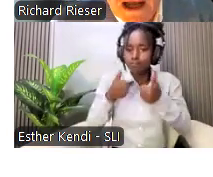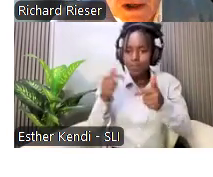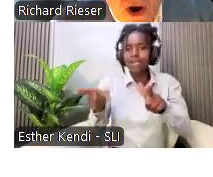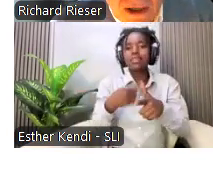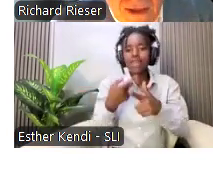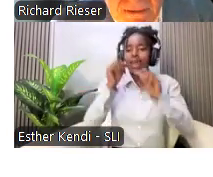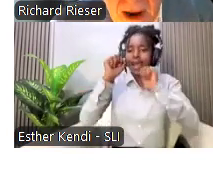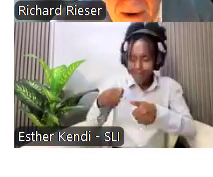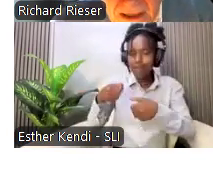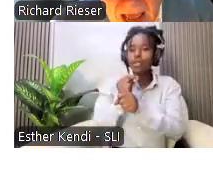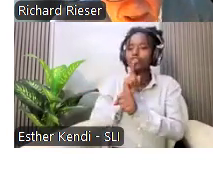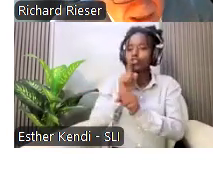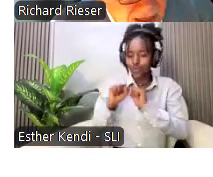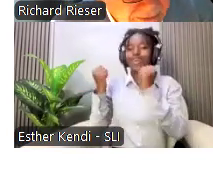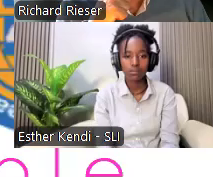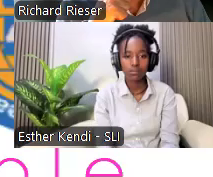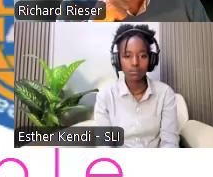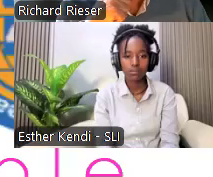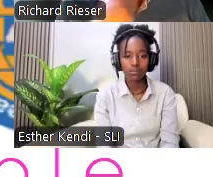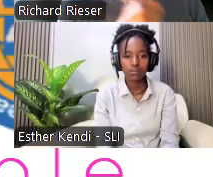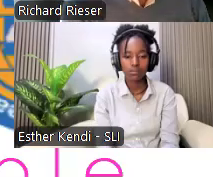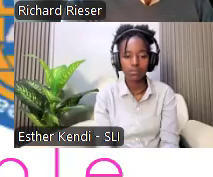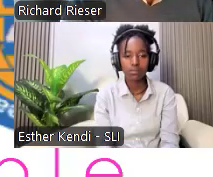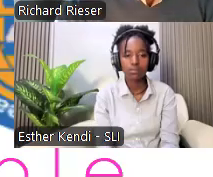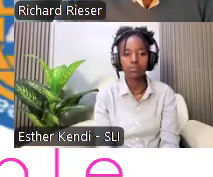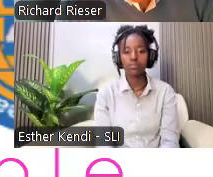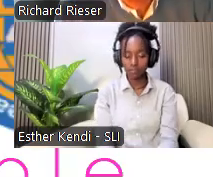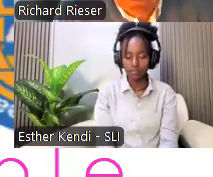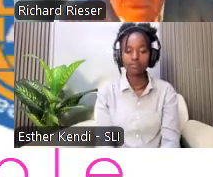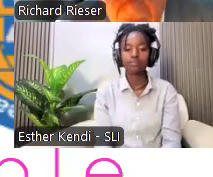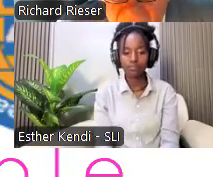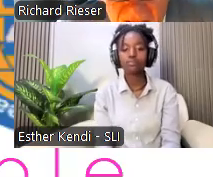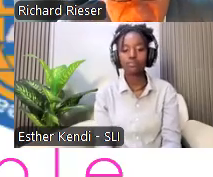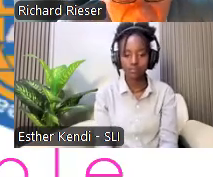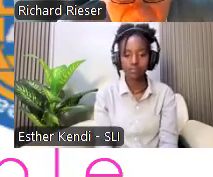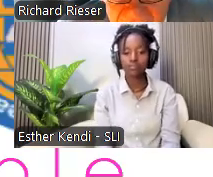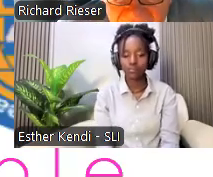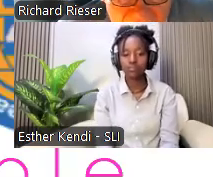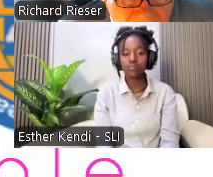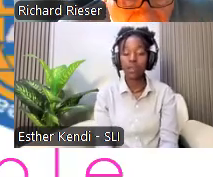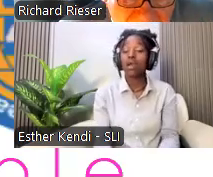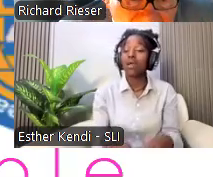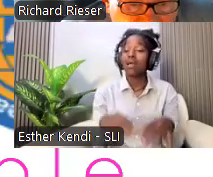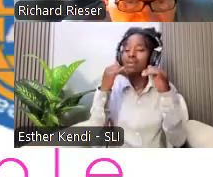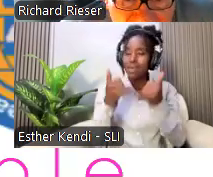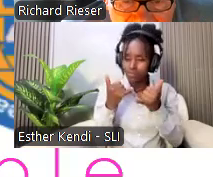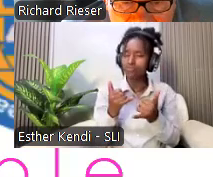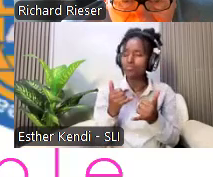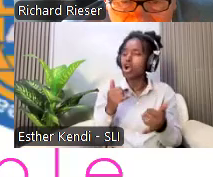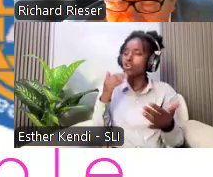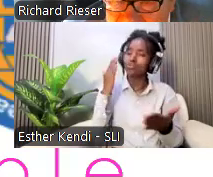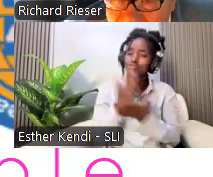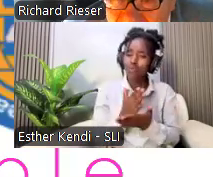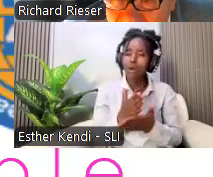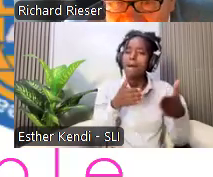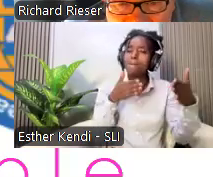them and knock down these barriers. Next. Yeah. So it's the barriers that disable. Obviously